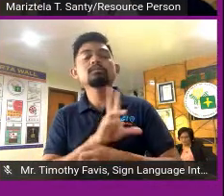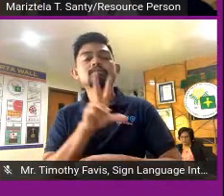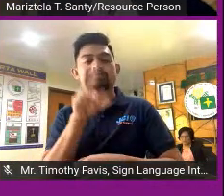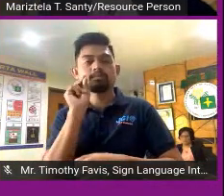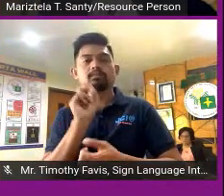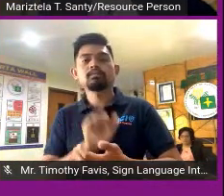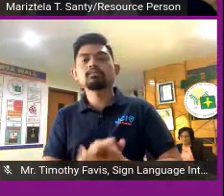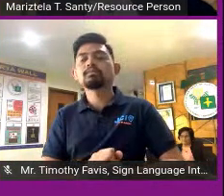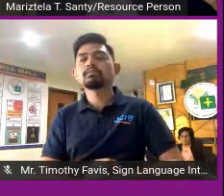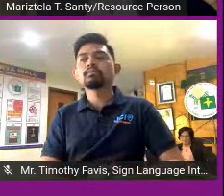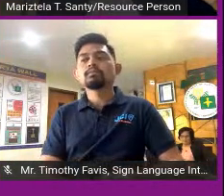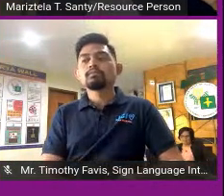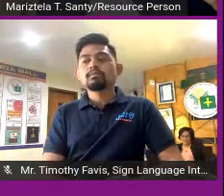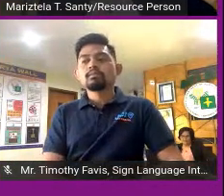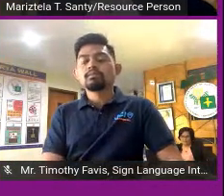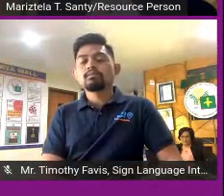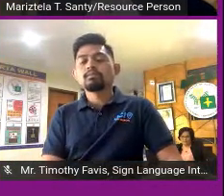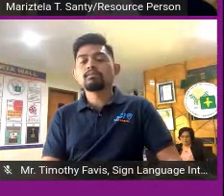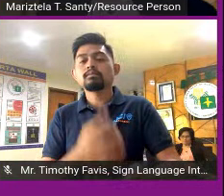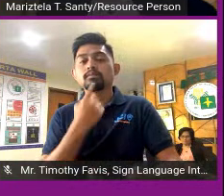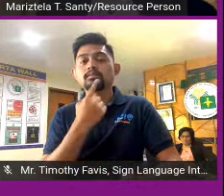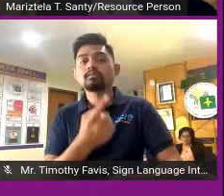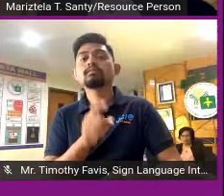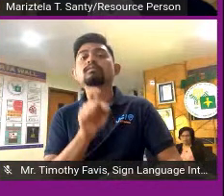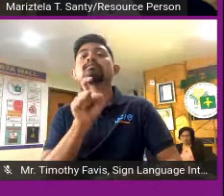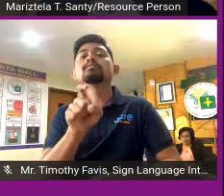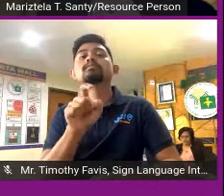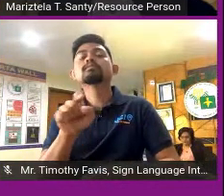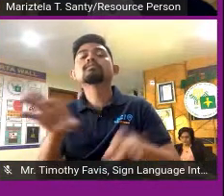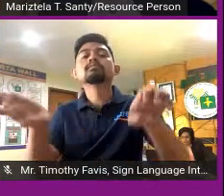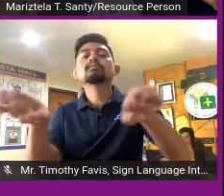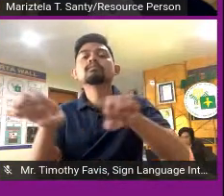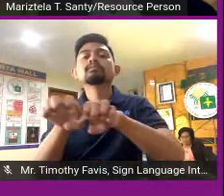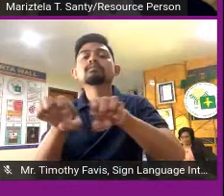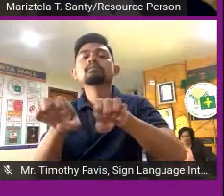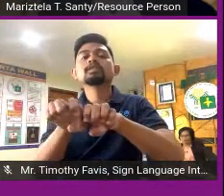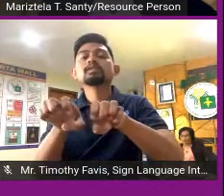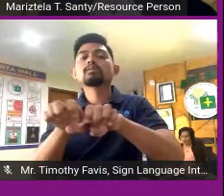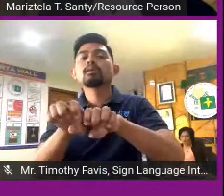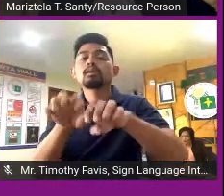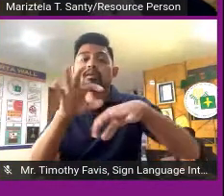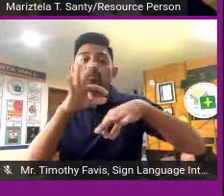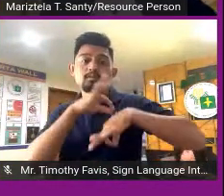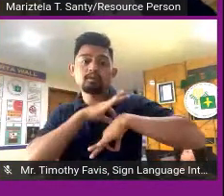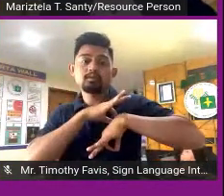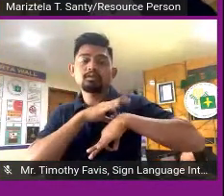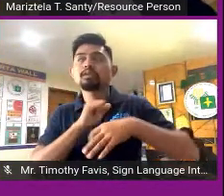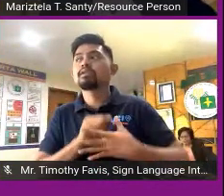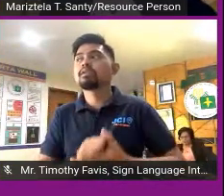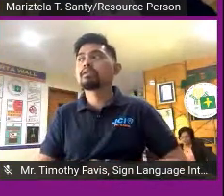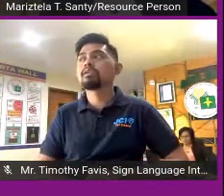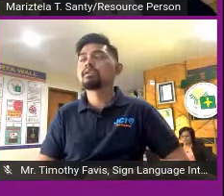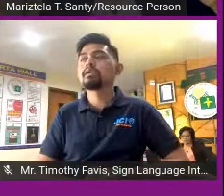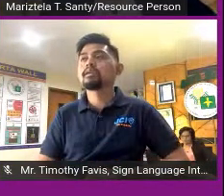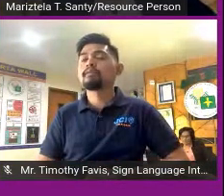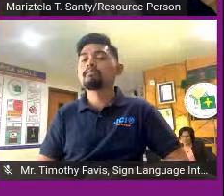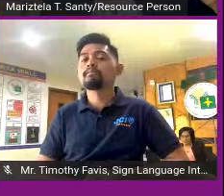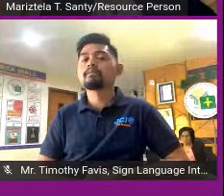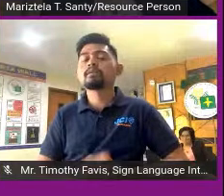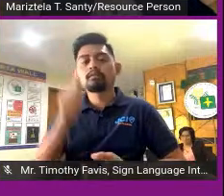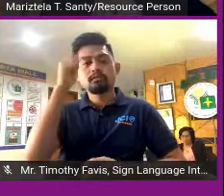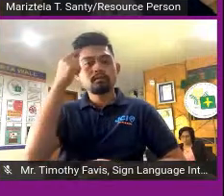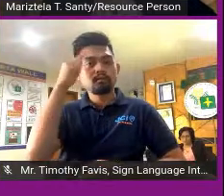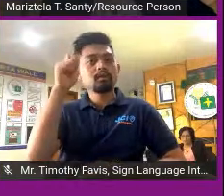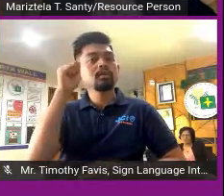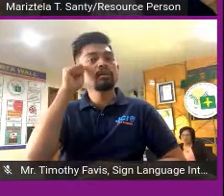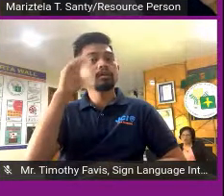mandates. Sabi nga, there must be equal opportunities for all. Equal opportunities for men